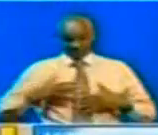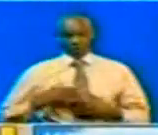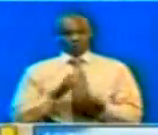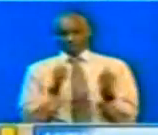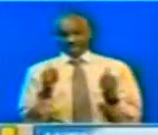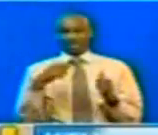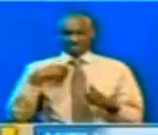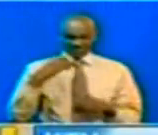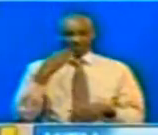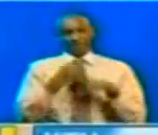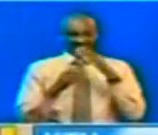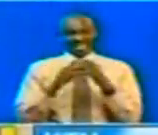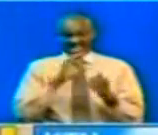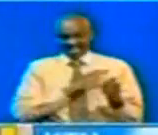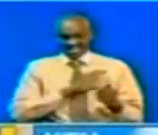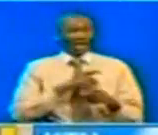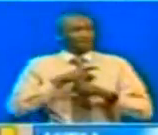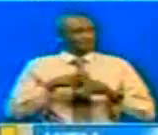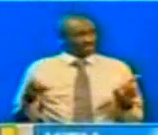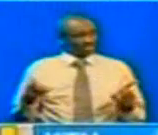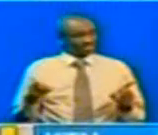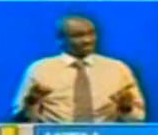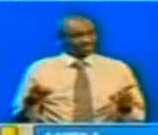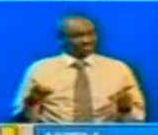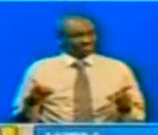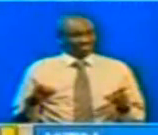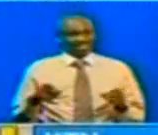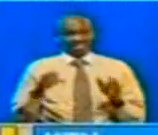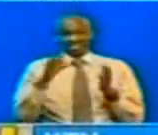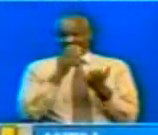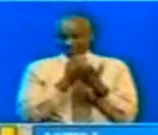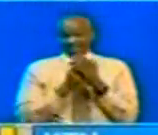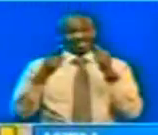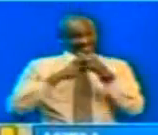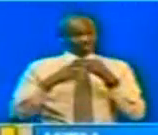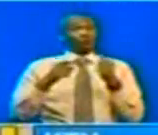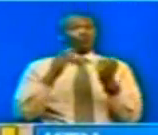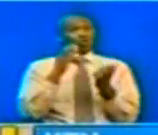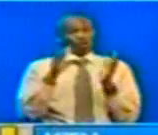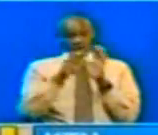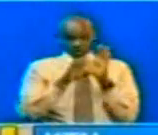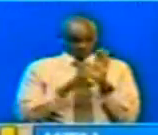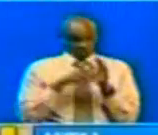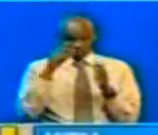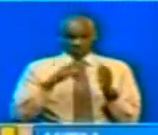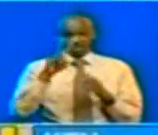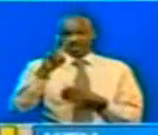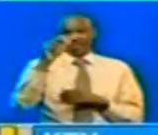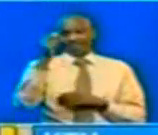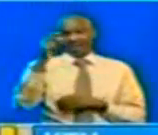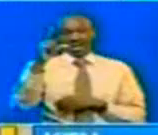tried to build character, but it was not realigned, for example, to Chapter 6 of the Constitution and our values as